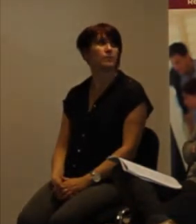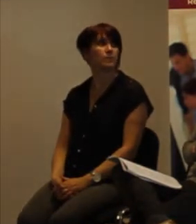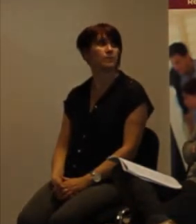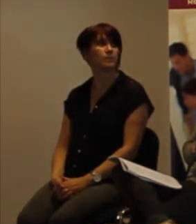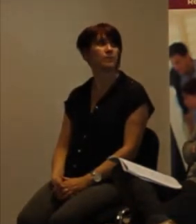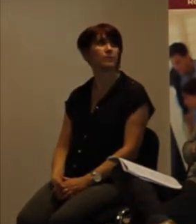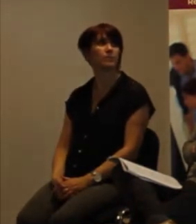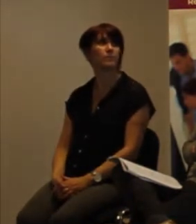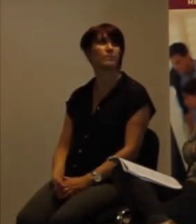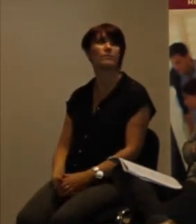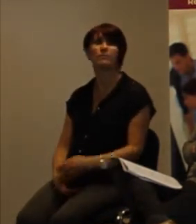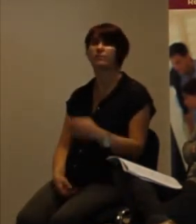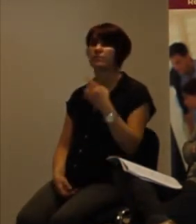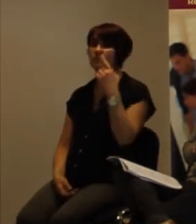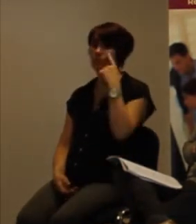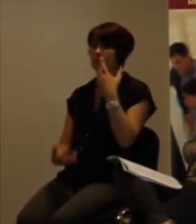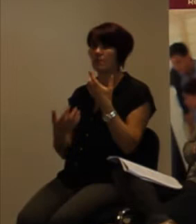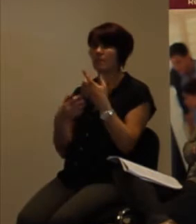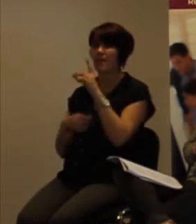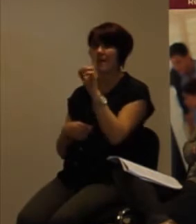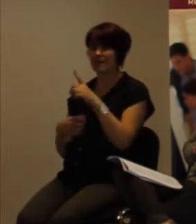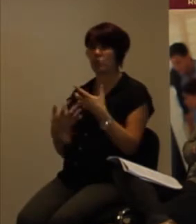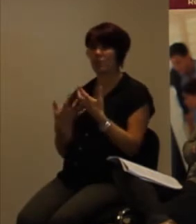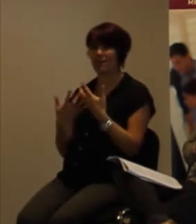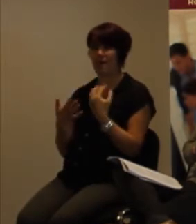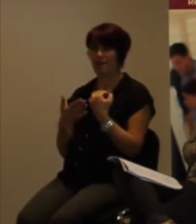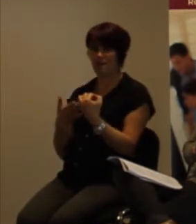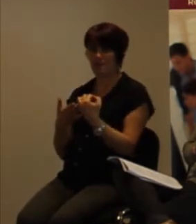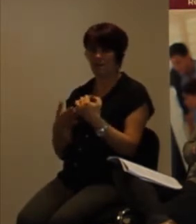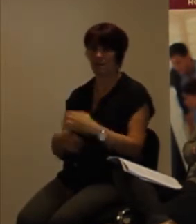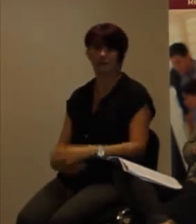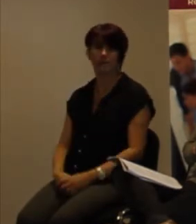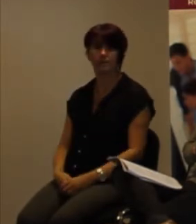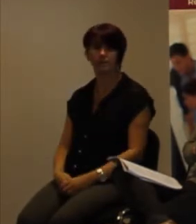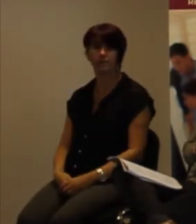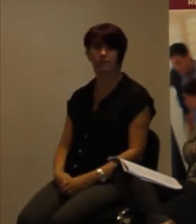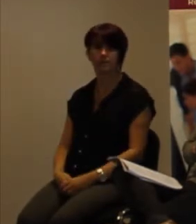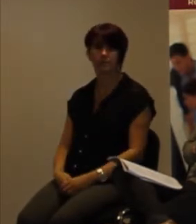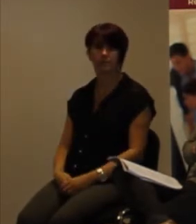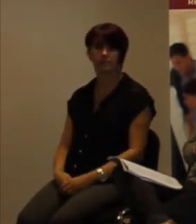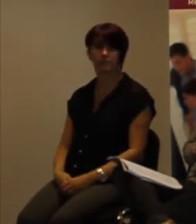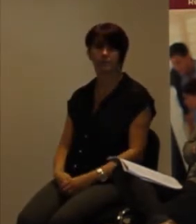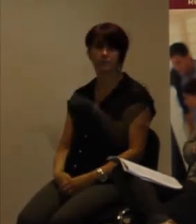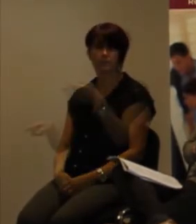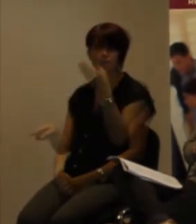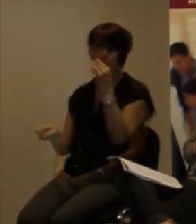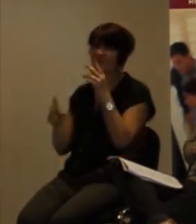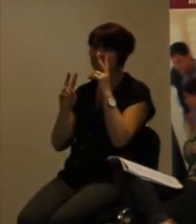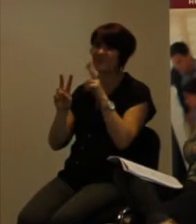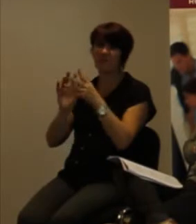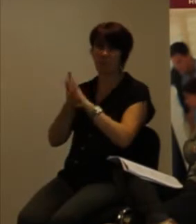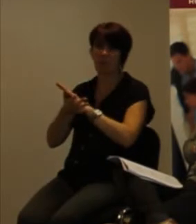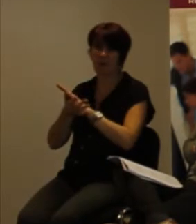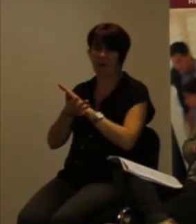Well, now you look at the use of electronic and mechanical aids. This may not be something you come